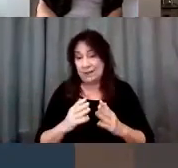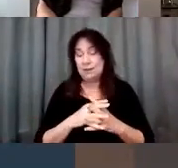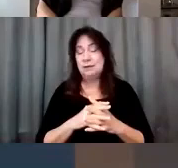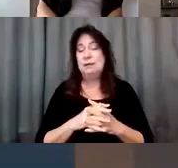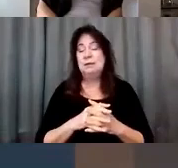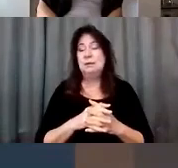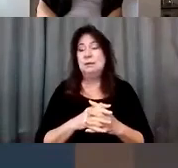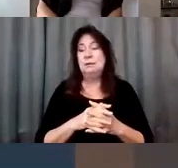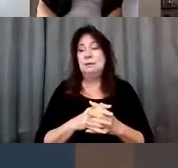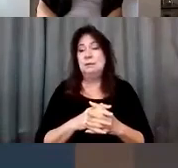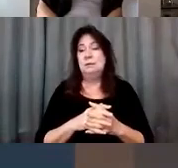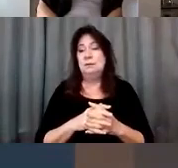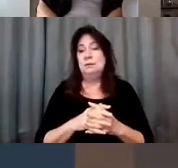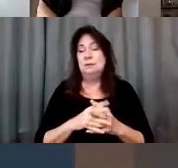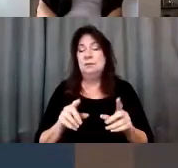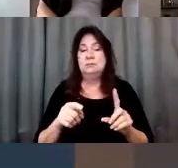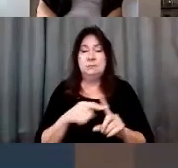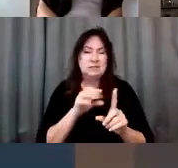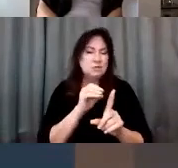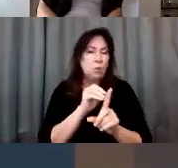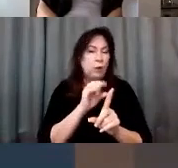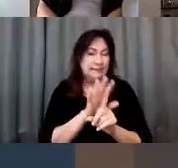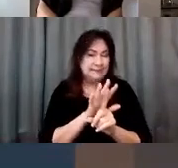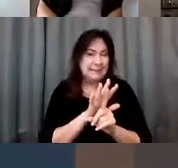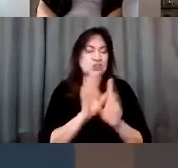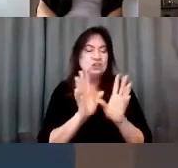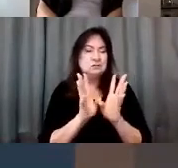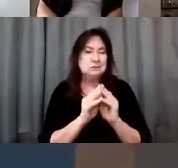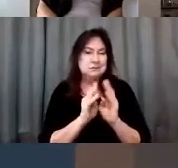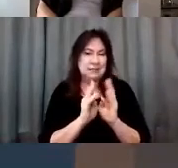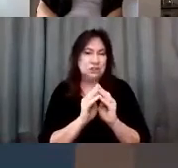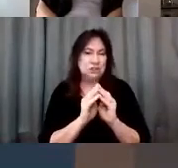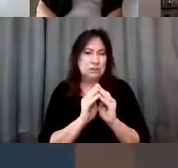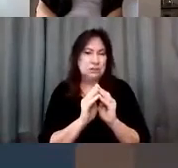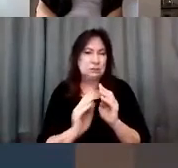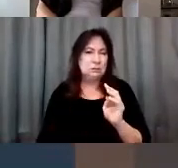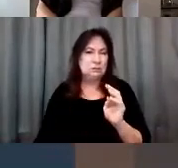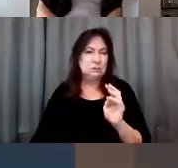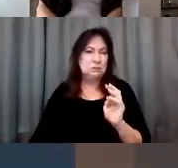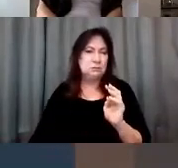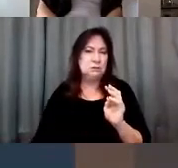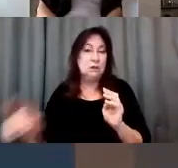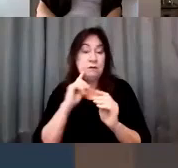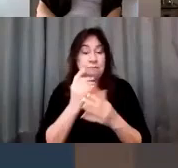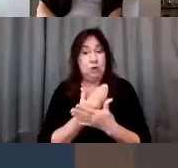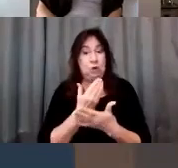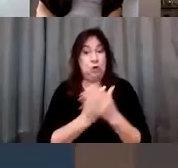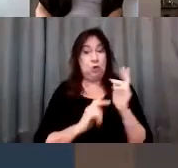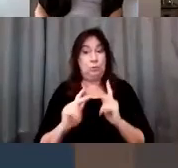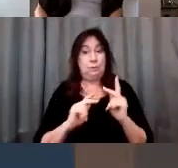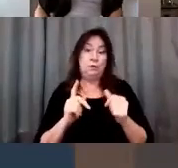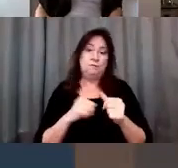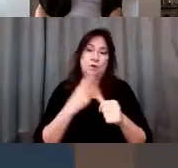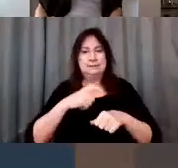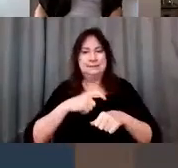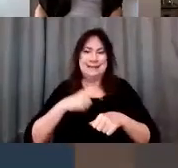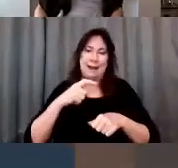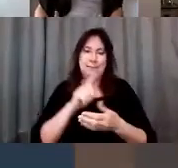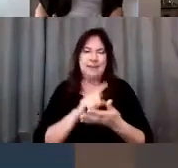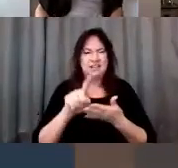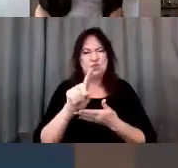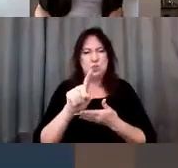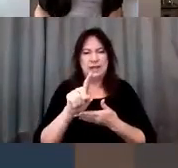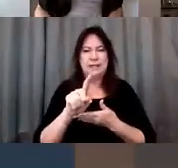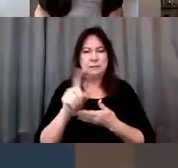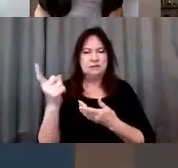the orientation sessions for newcomers and first timers next week, we'll go